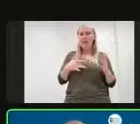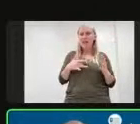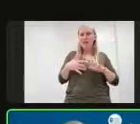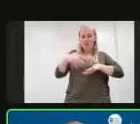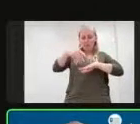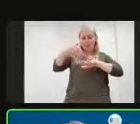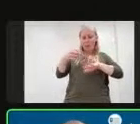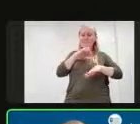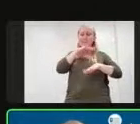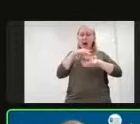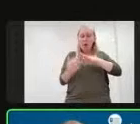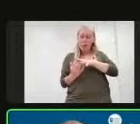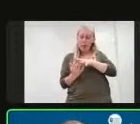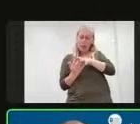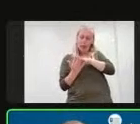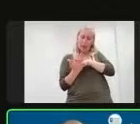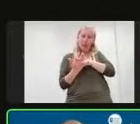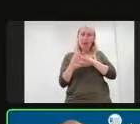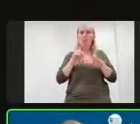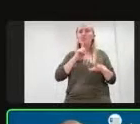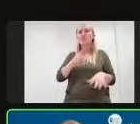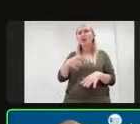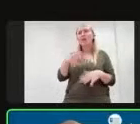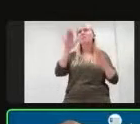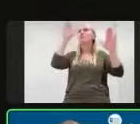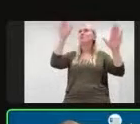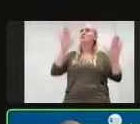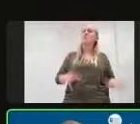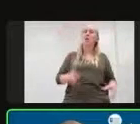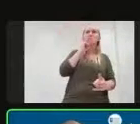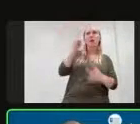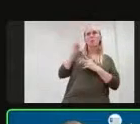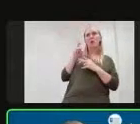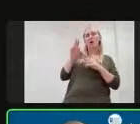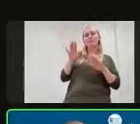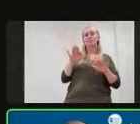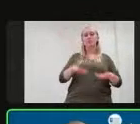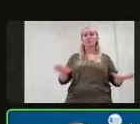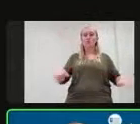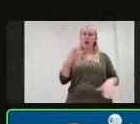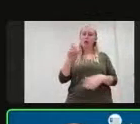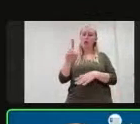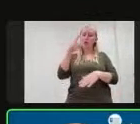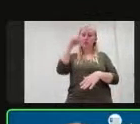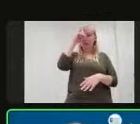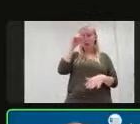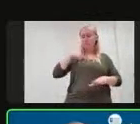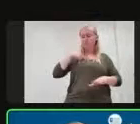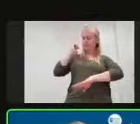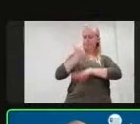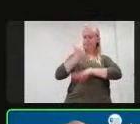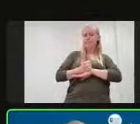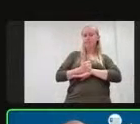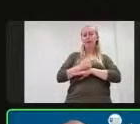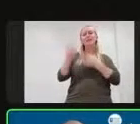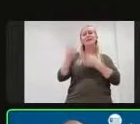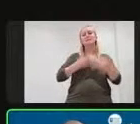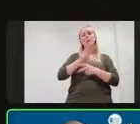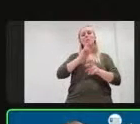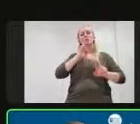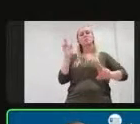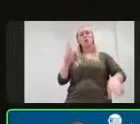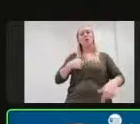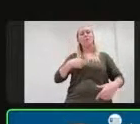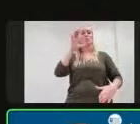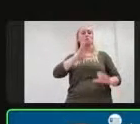and it's a really fond memory of childhood in summer. So there, I set the stage. So that's the type of response I'm looking